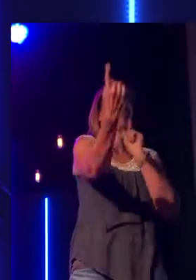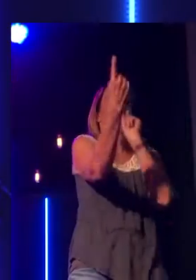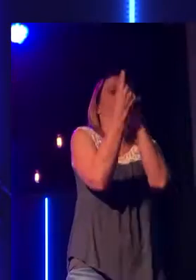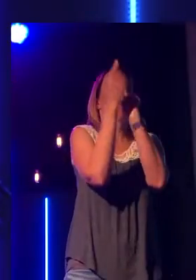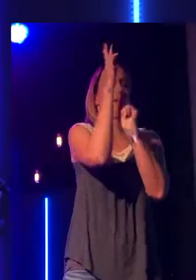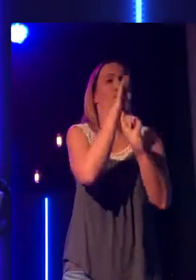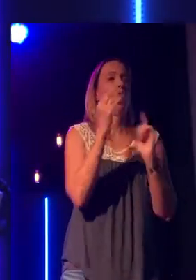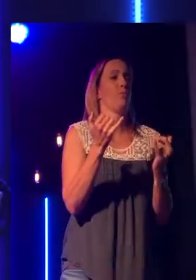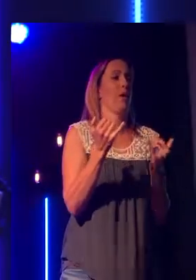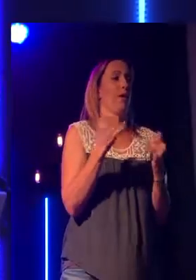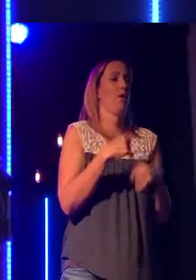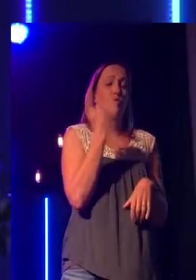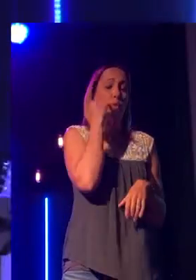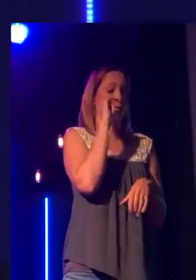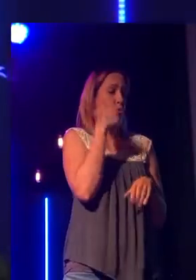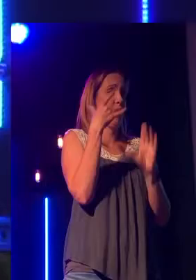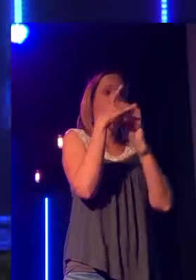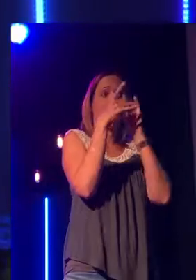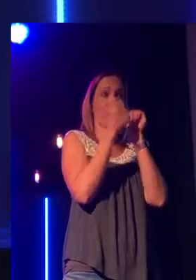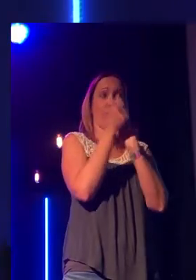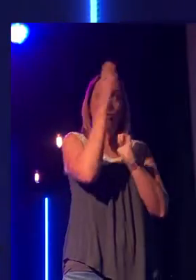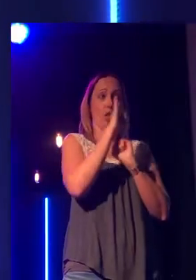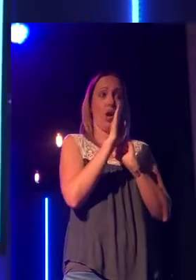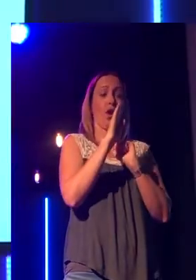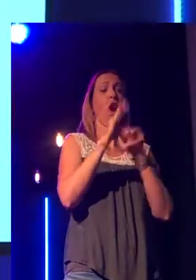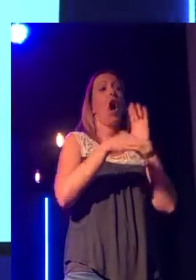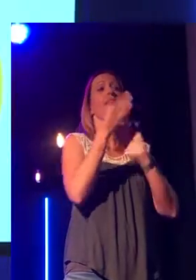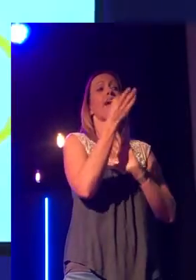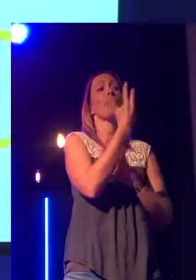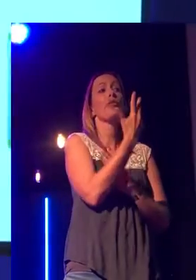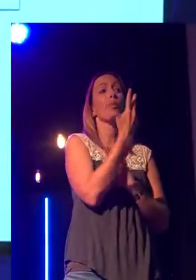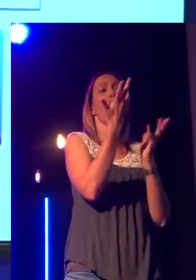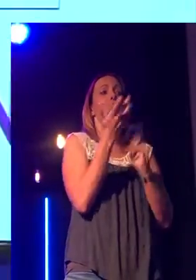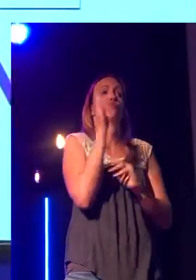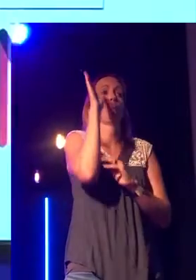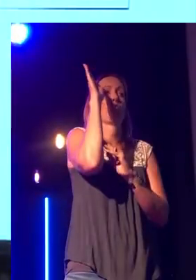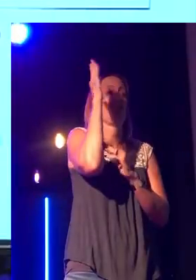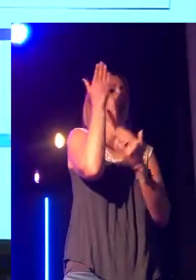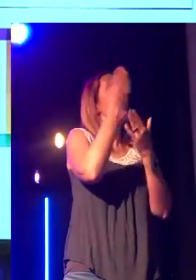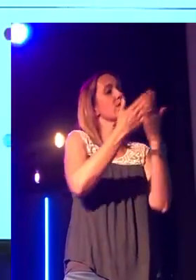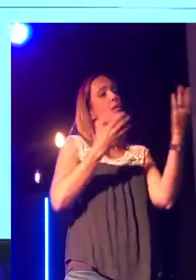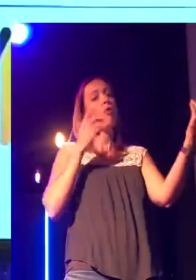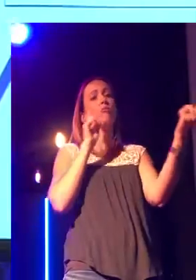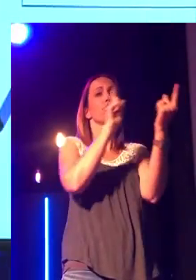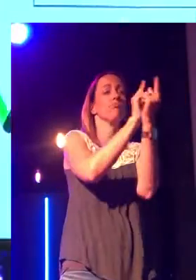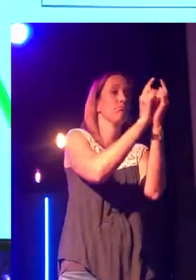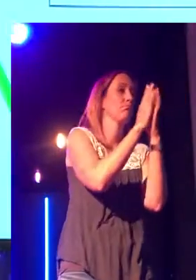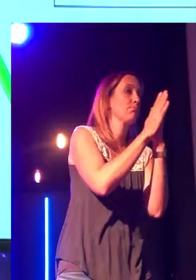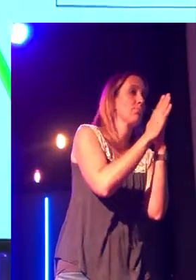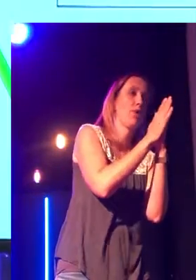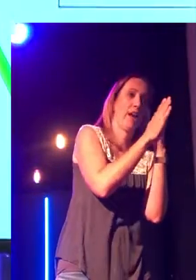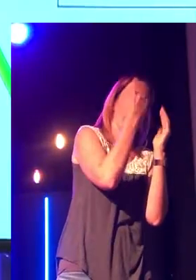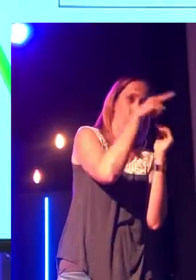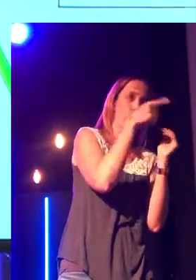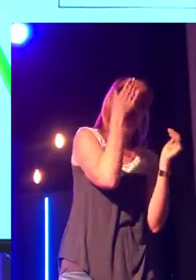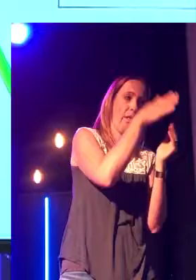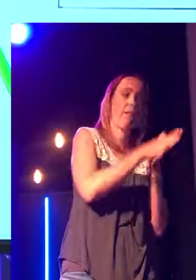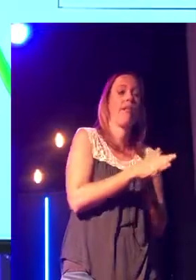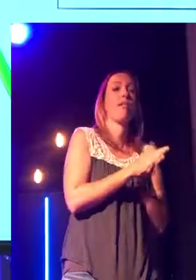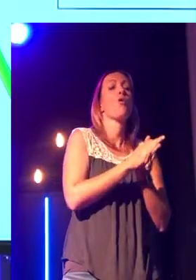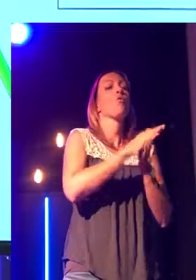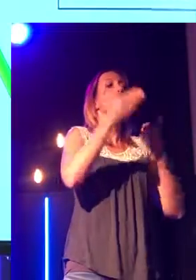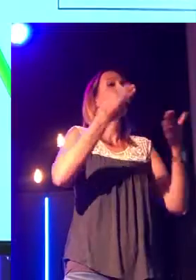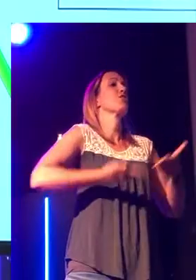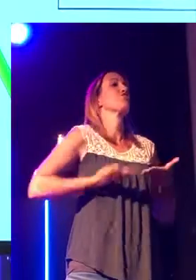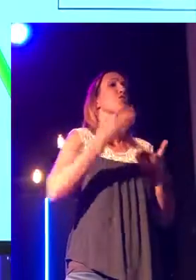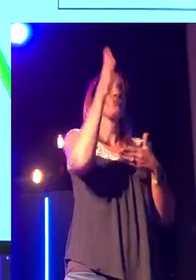now. So if you don't have a relationship with Him, one, on the count of three, I just want you to raise your hand. Someone right next to you is going to pray with you and pray for you. We want to introduce you